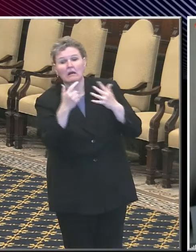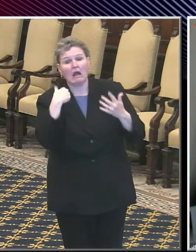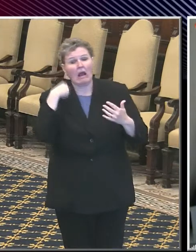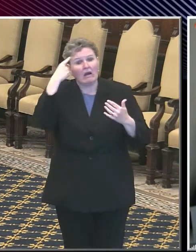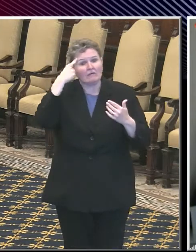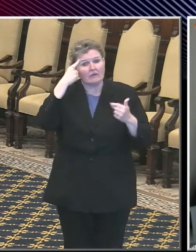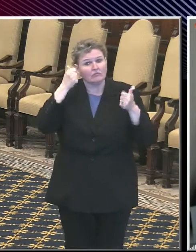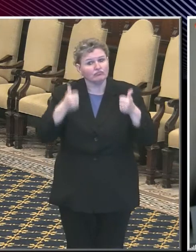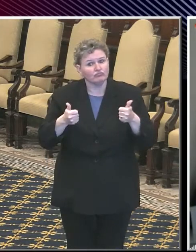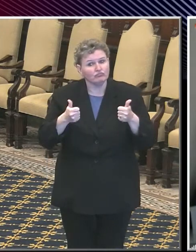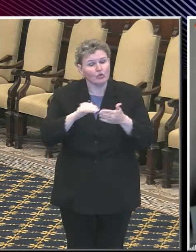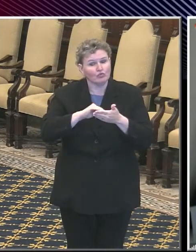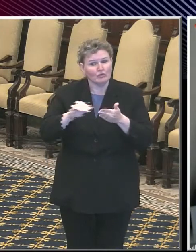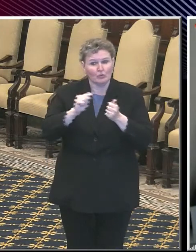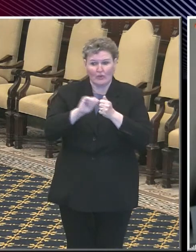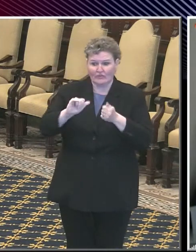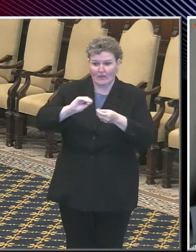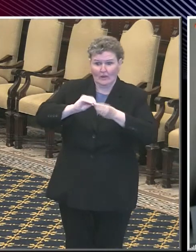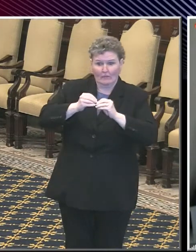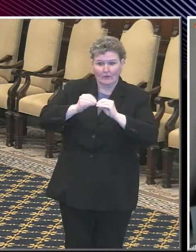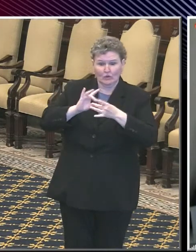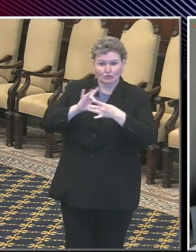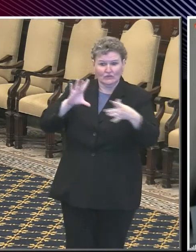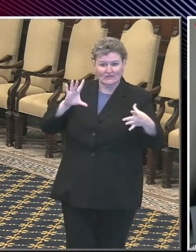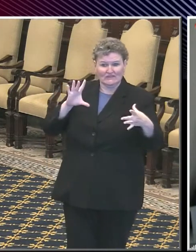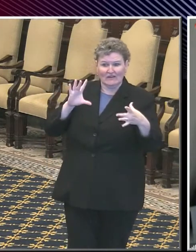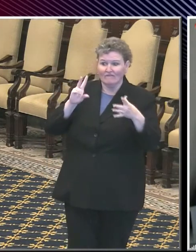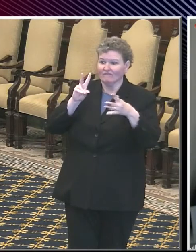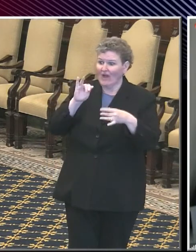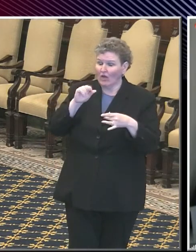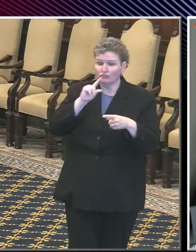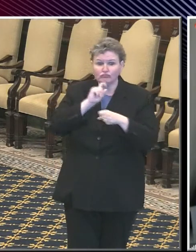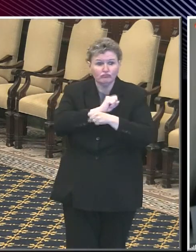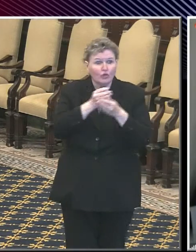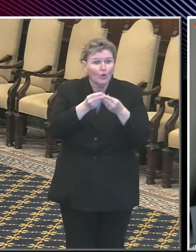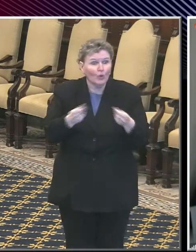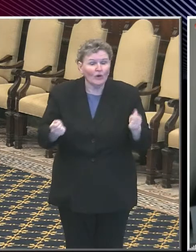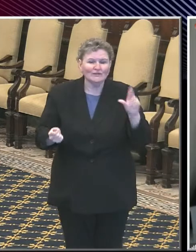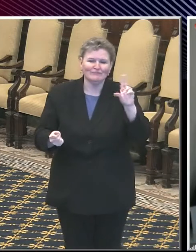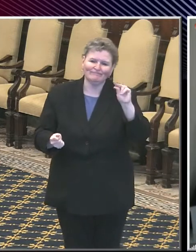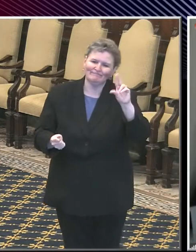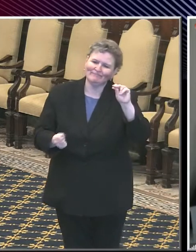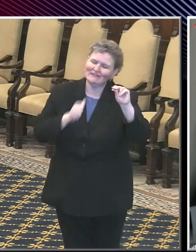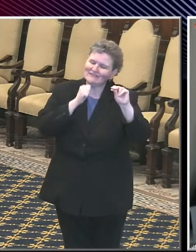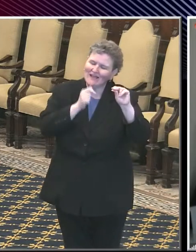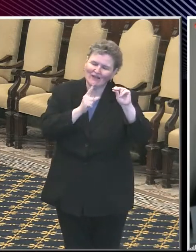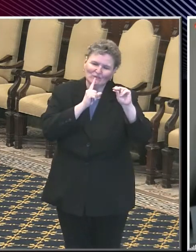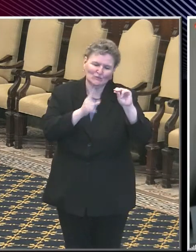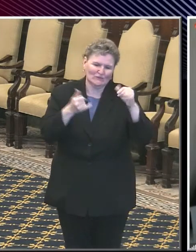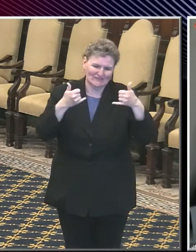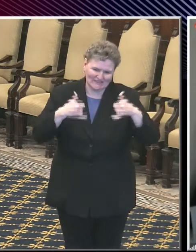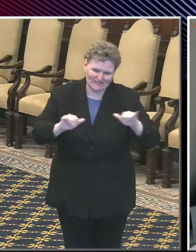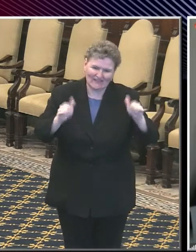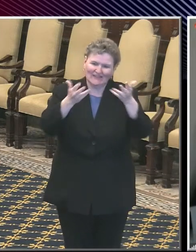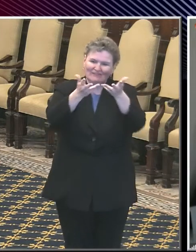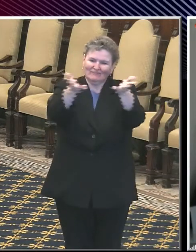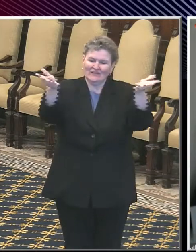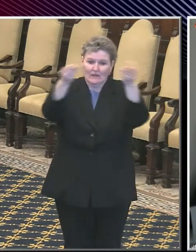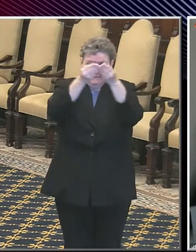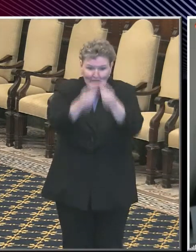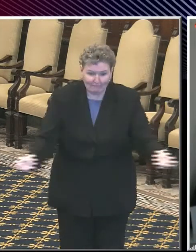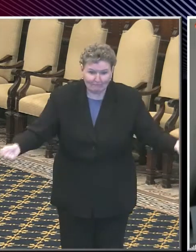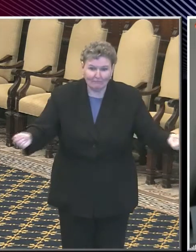increased importance of contact tracing. So we will continue to expand the availability of testing to the degree that we can.